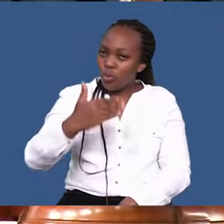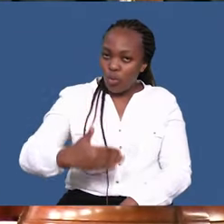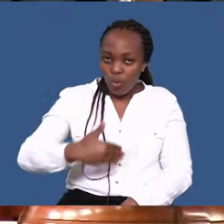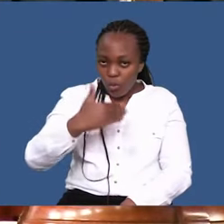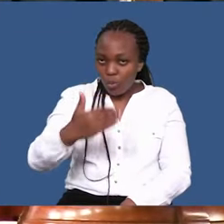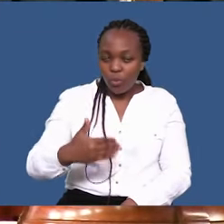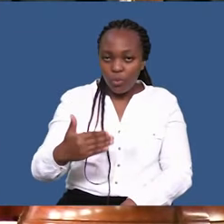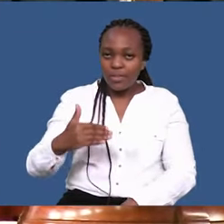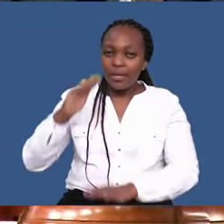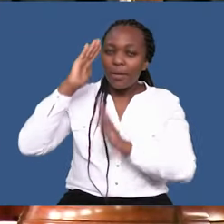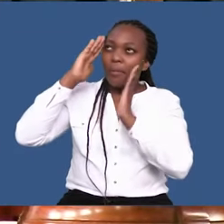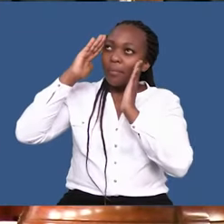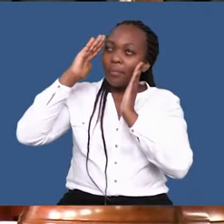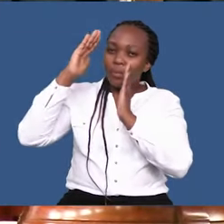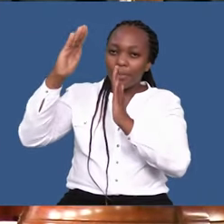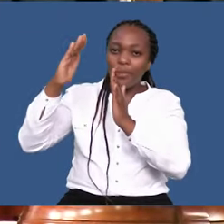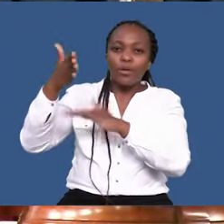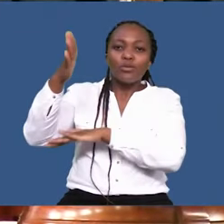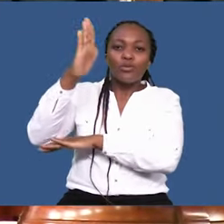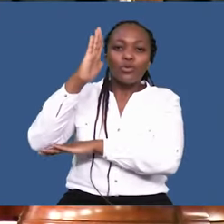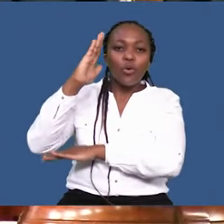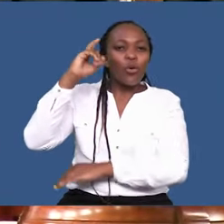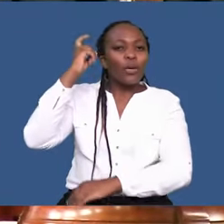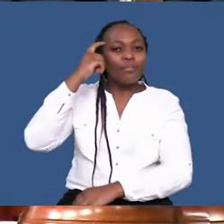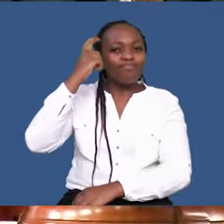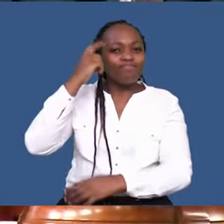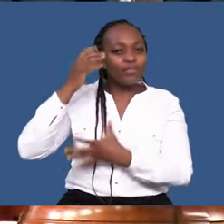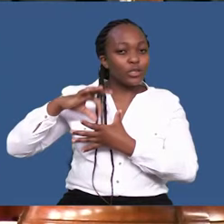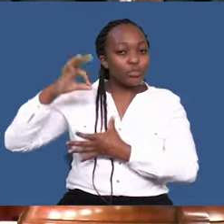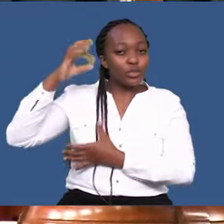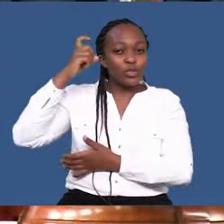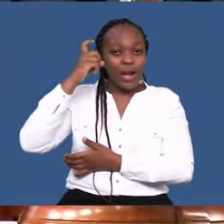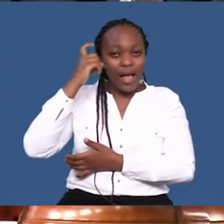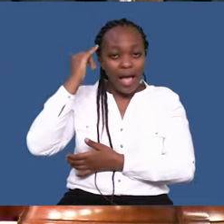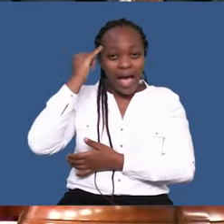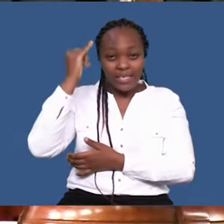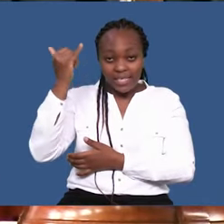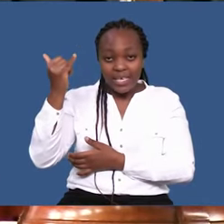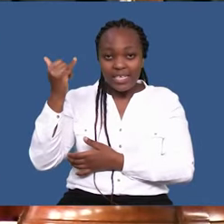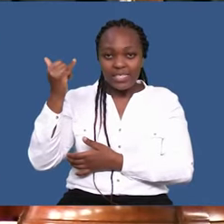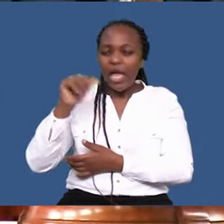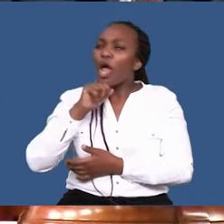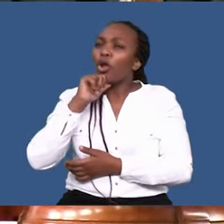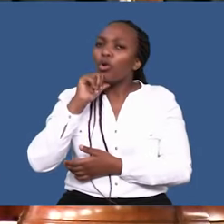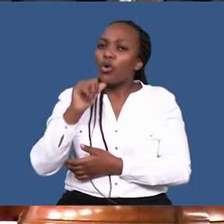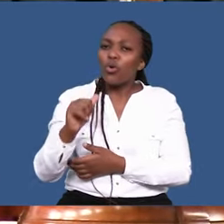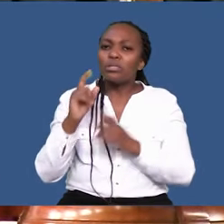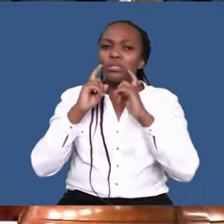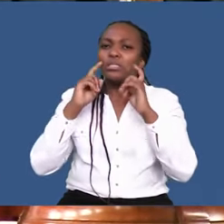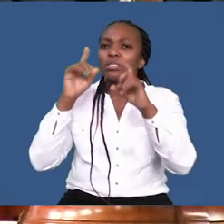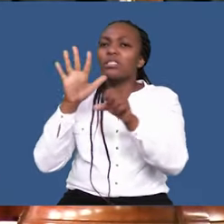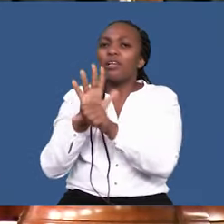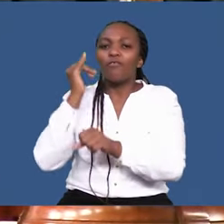godly, spiritual ideas and thoughts rather than the sinful ones that they used to live